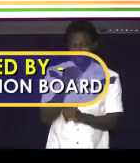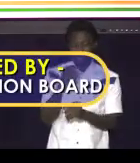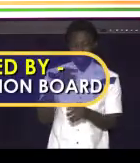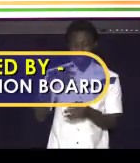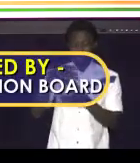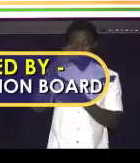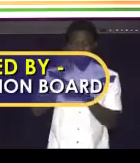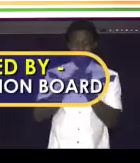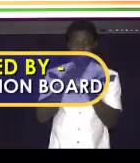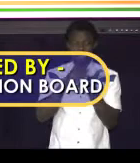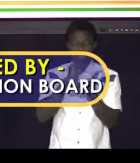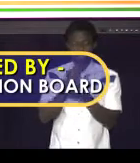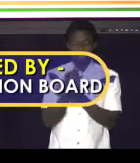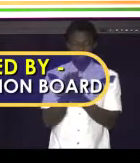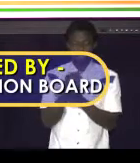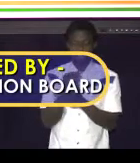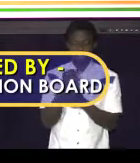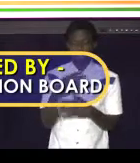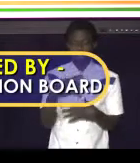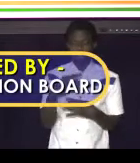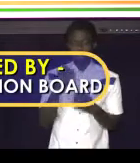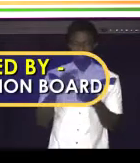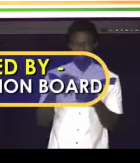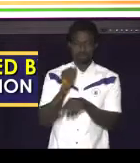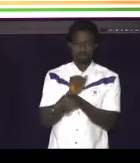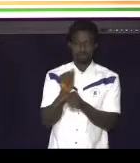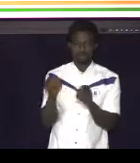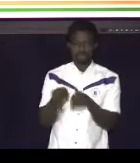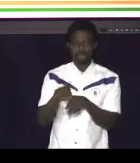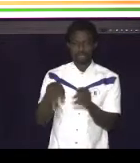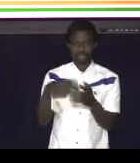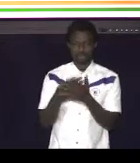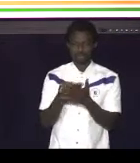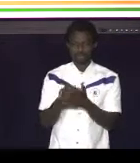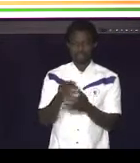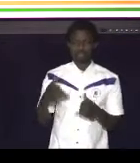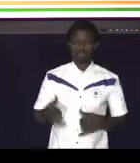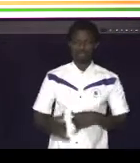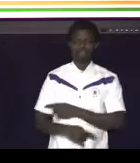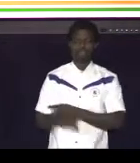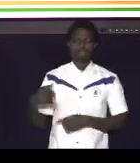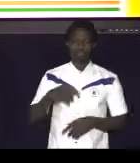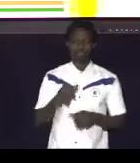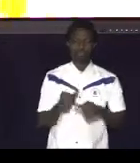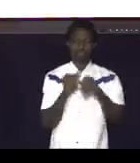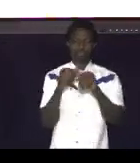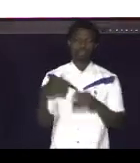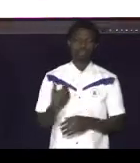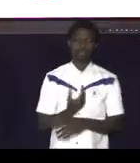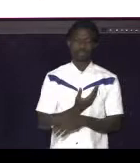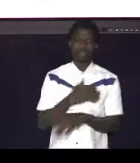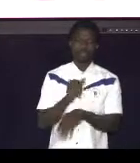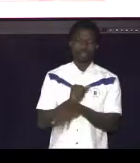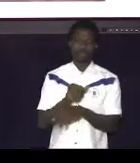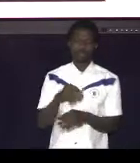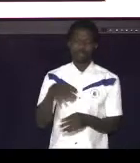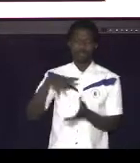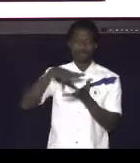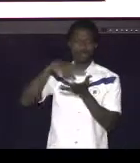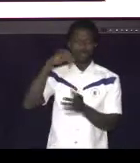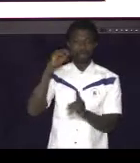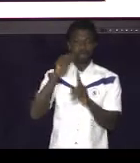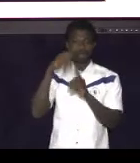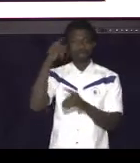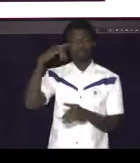as well. Today we will be extending our knowledge of angles to angles in a triangle. What will be our learning objectives